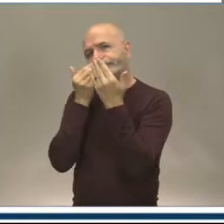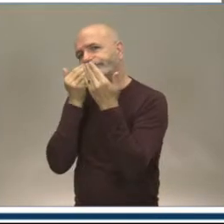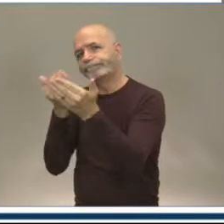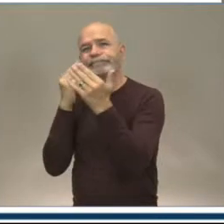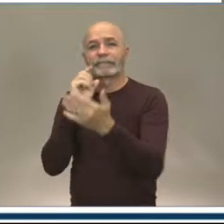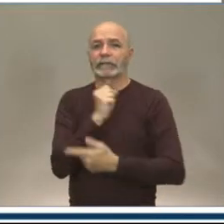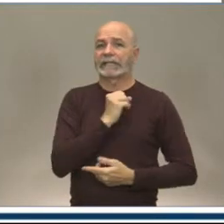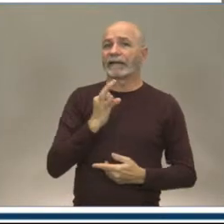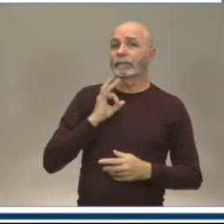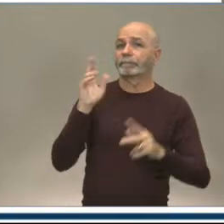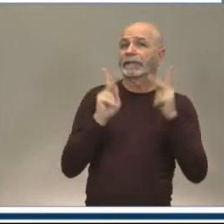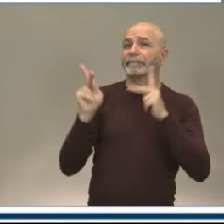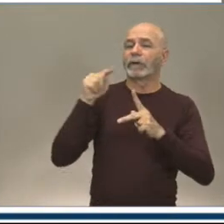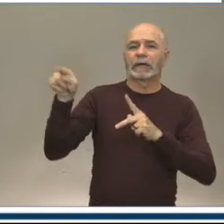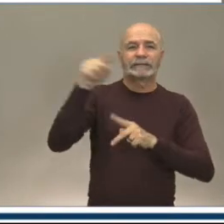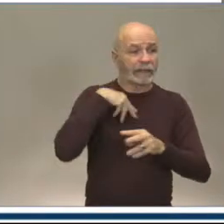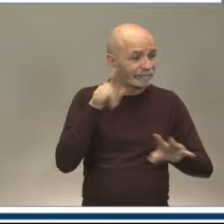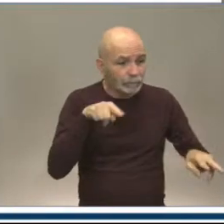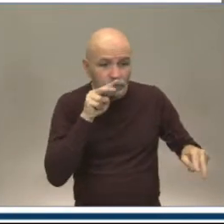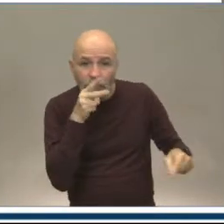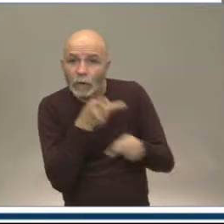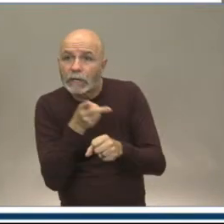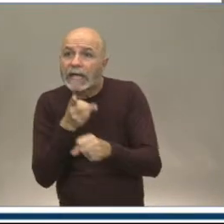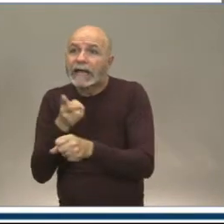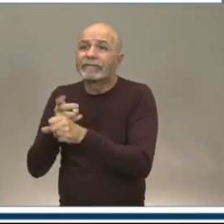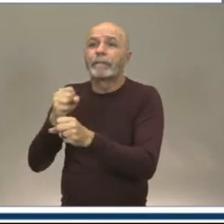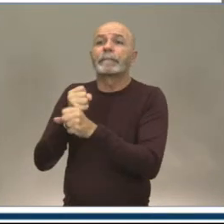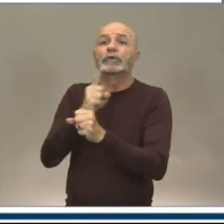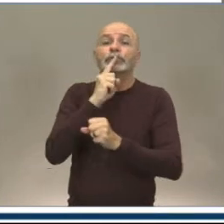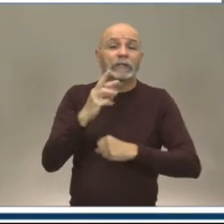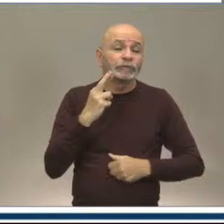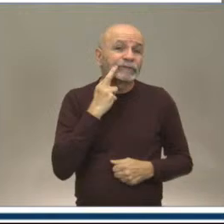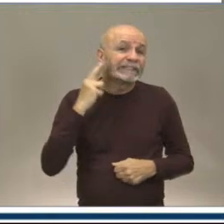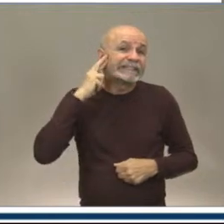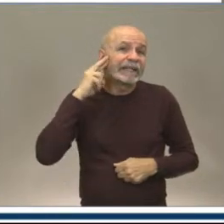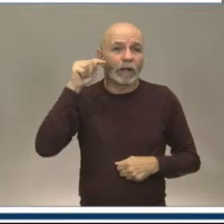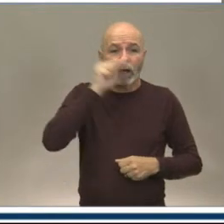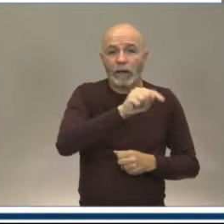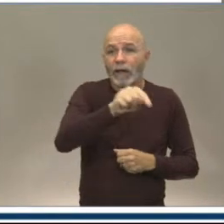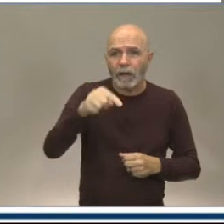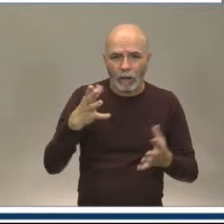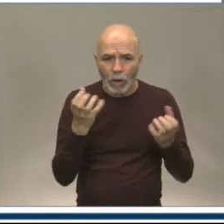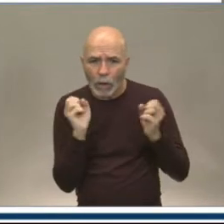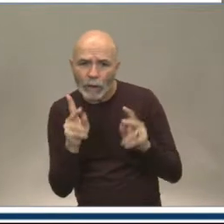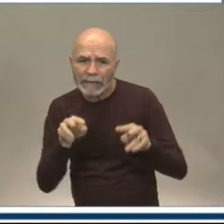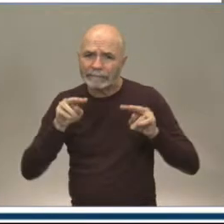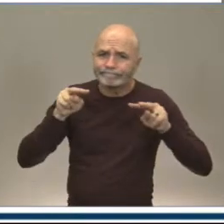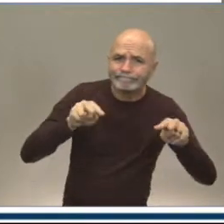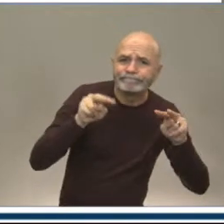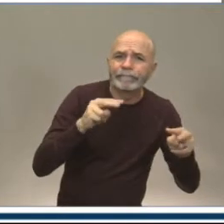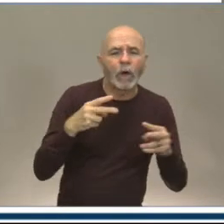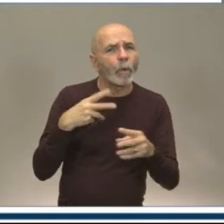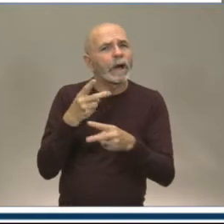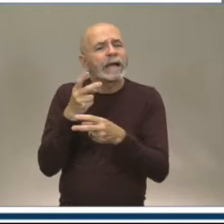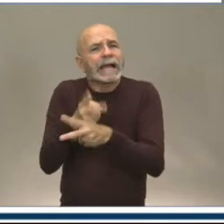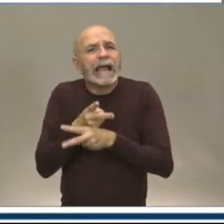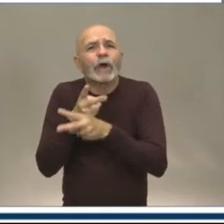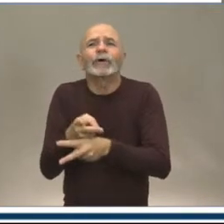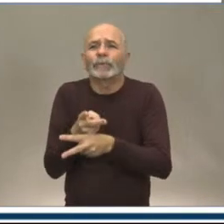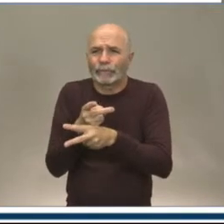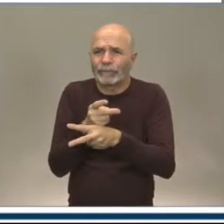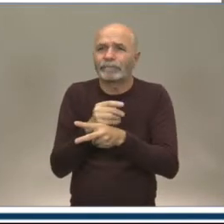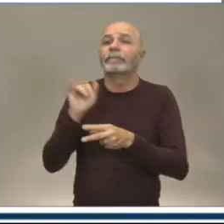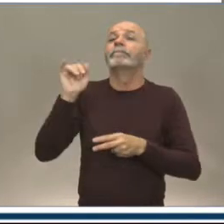provide excellent care for residents under very challenging circumstances. In HRM, the cases are shifting